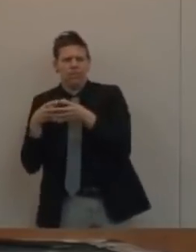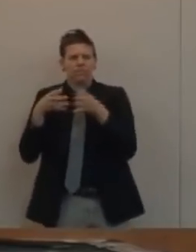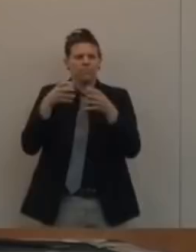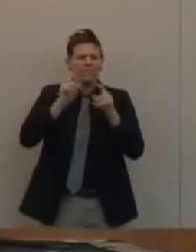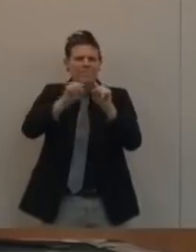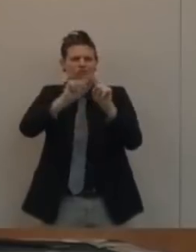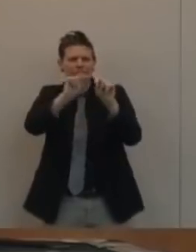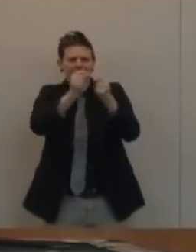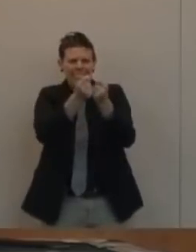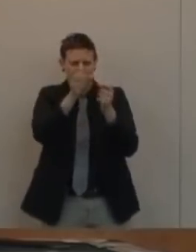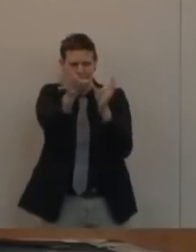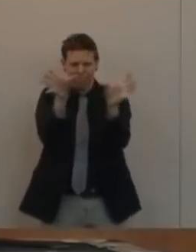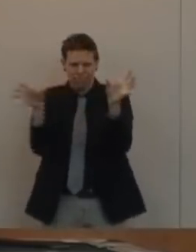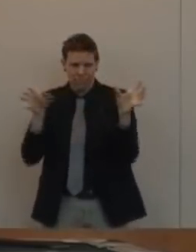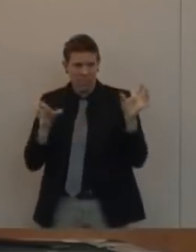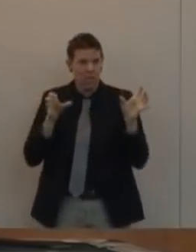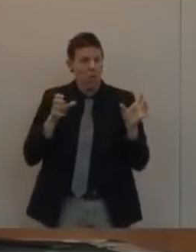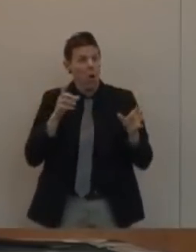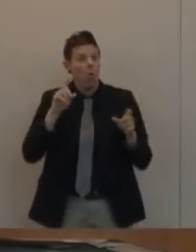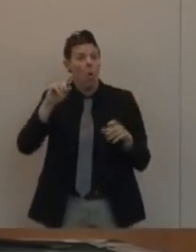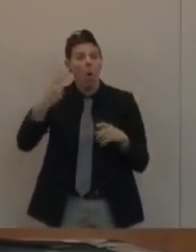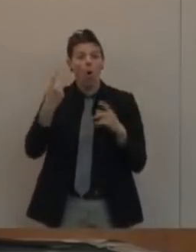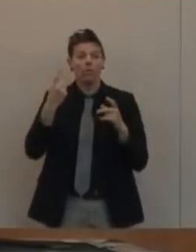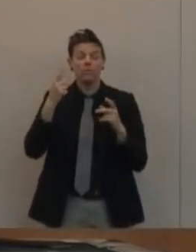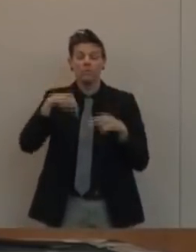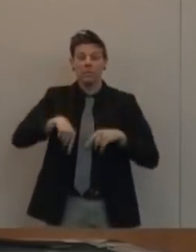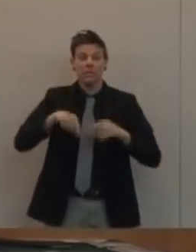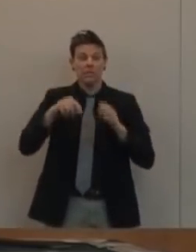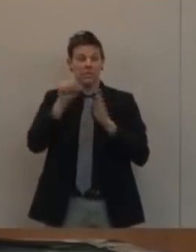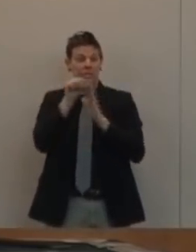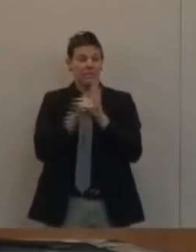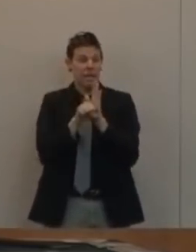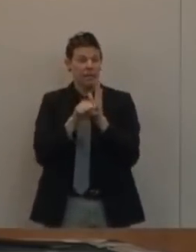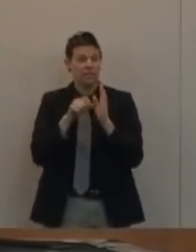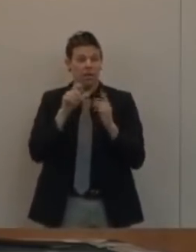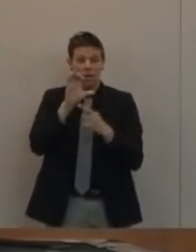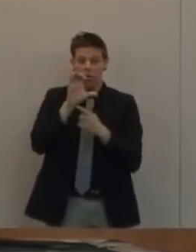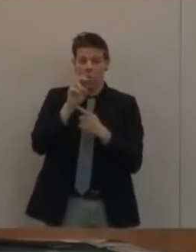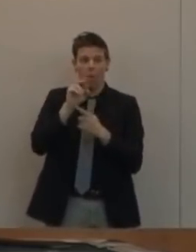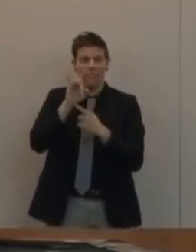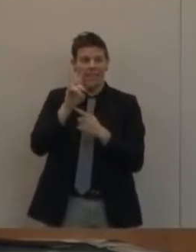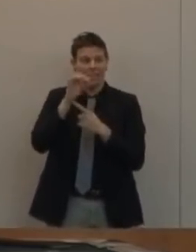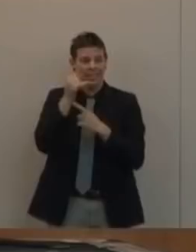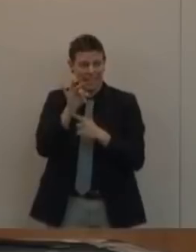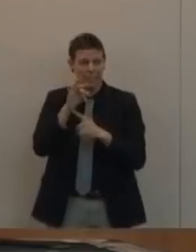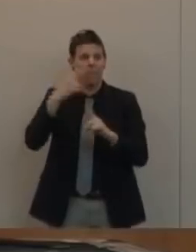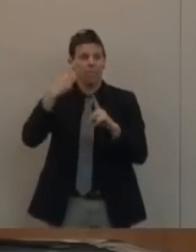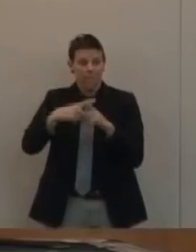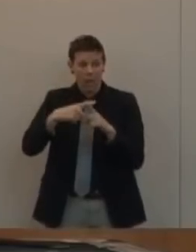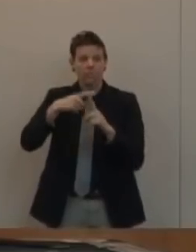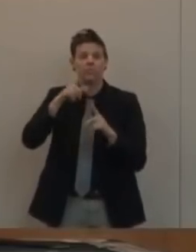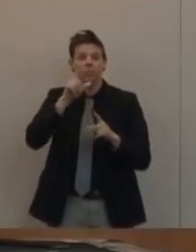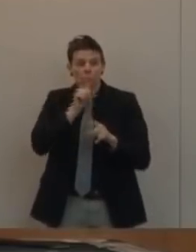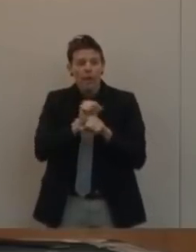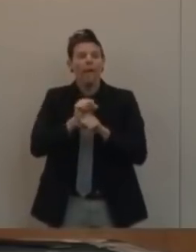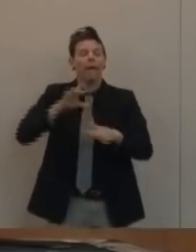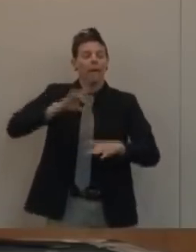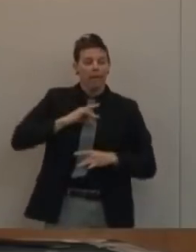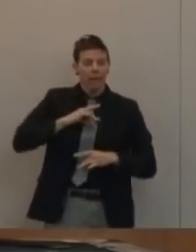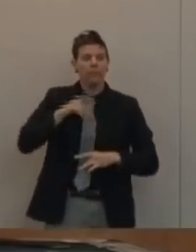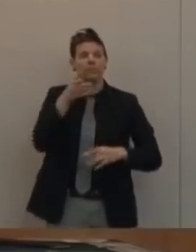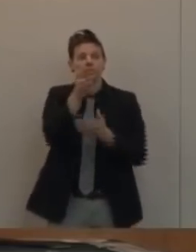only people in the state who are COVID-19 positive are the individuals who are in our